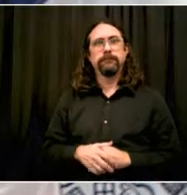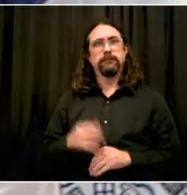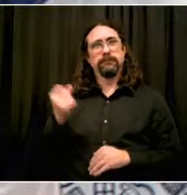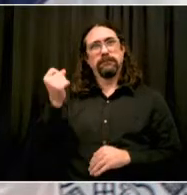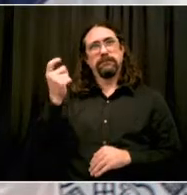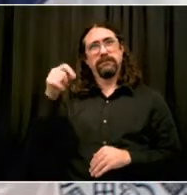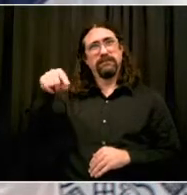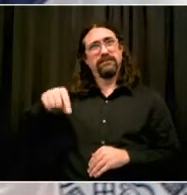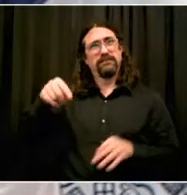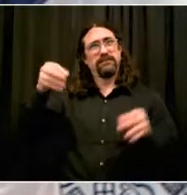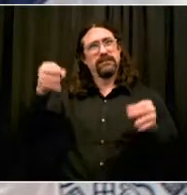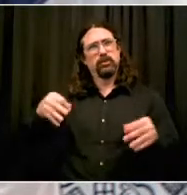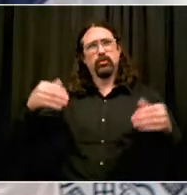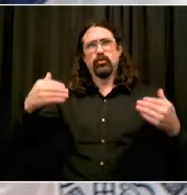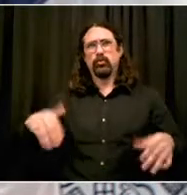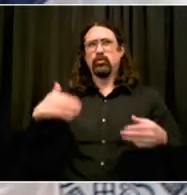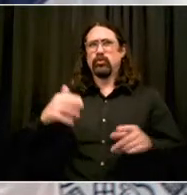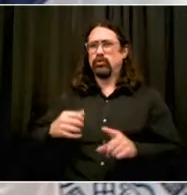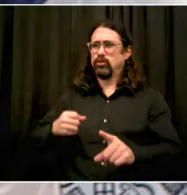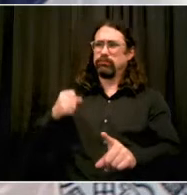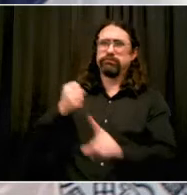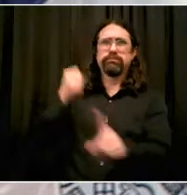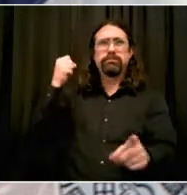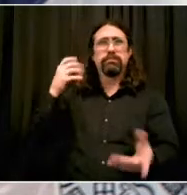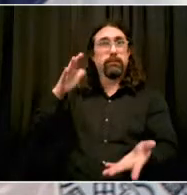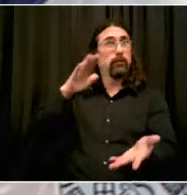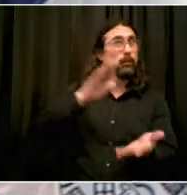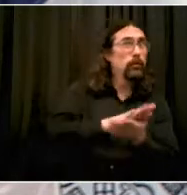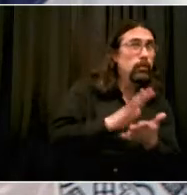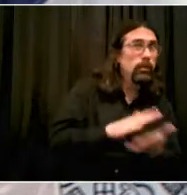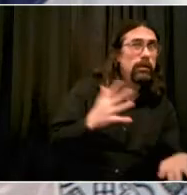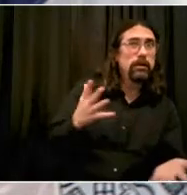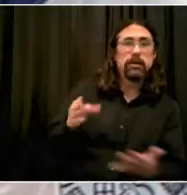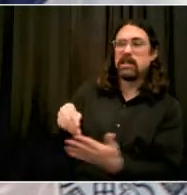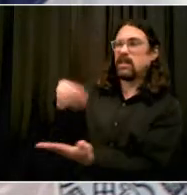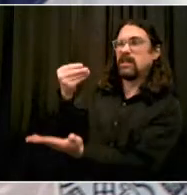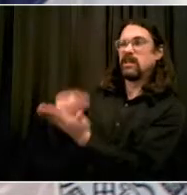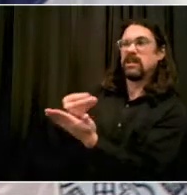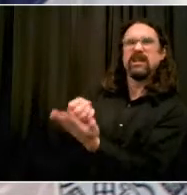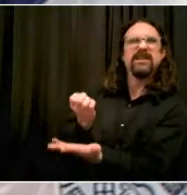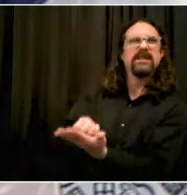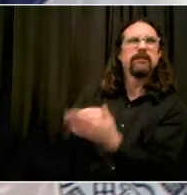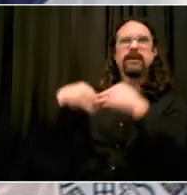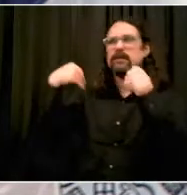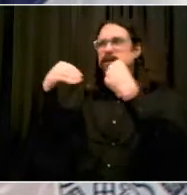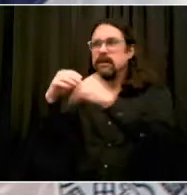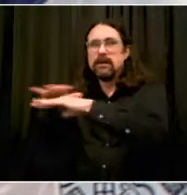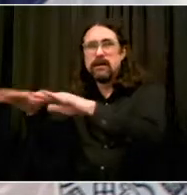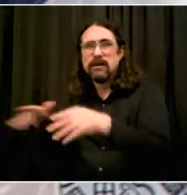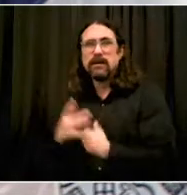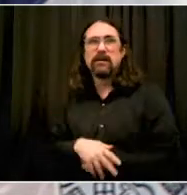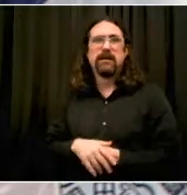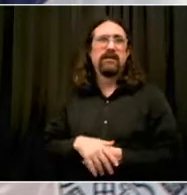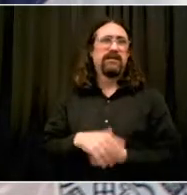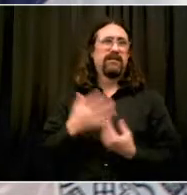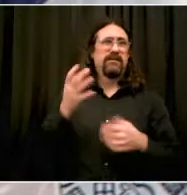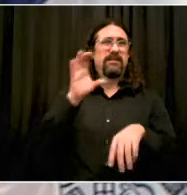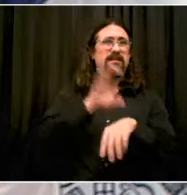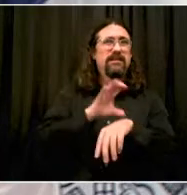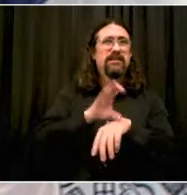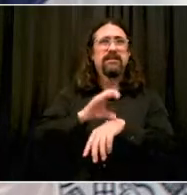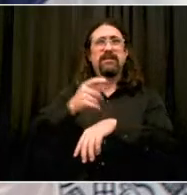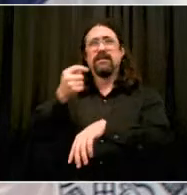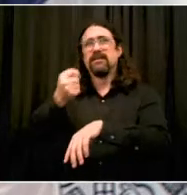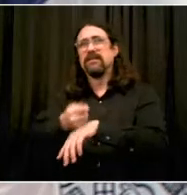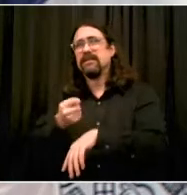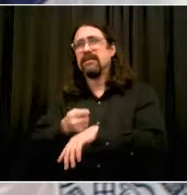growing challenge. And we're working through with the state exactly how much and when. And that's what those conversations were about.